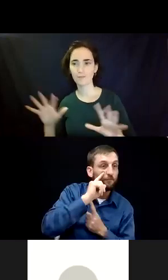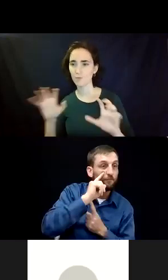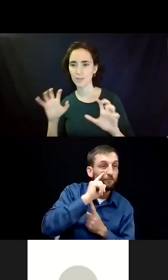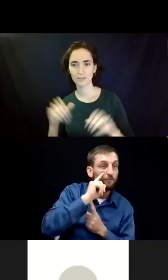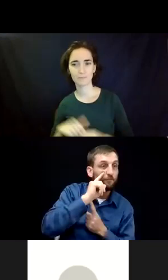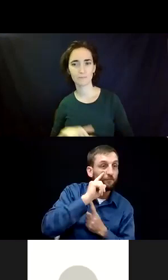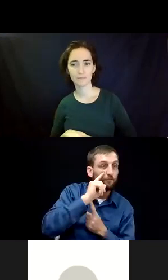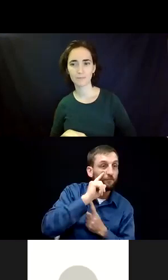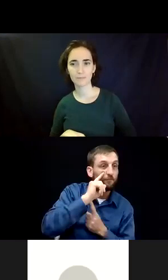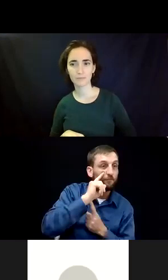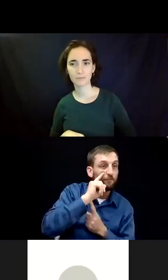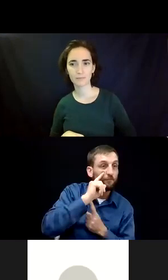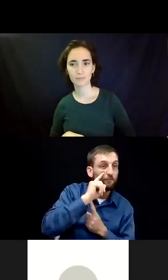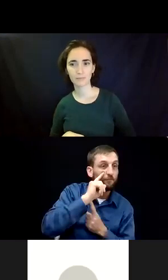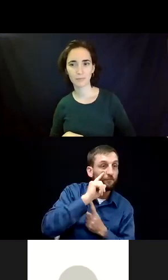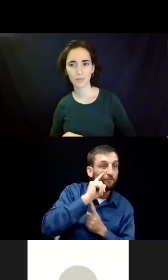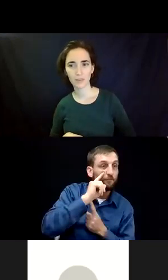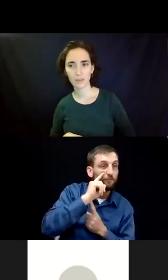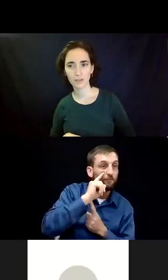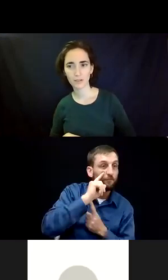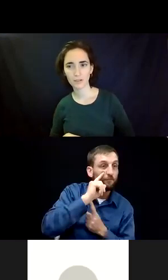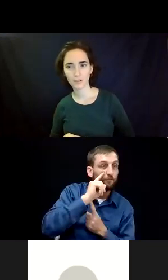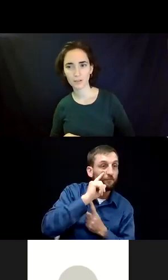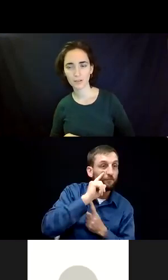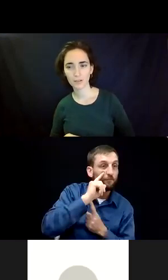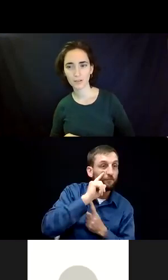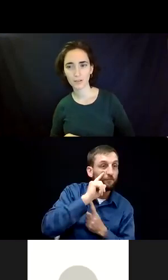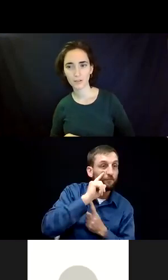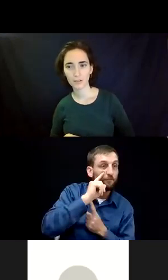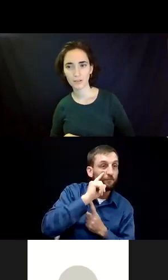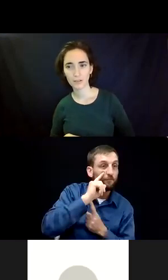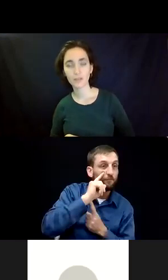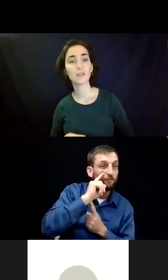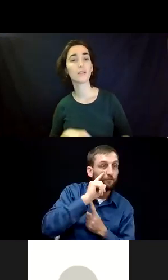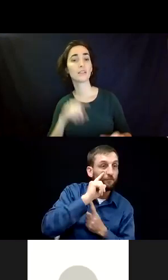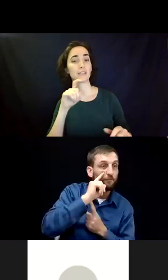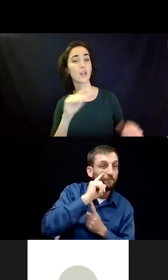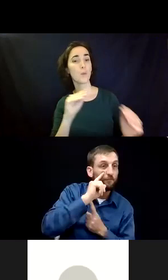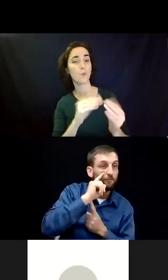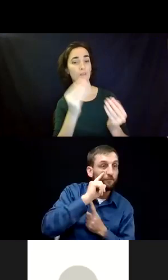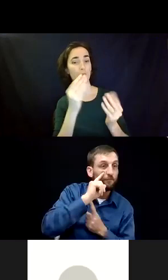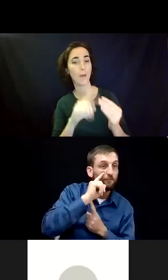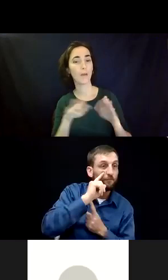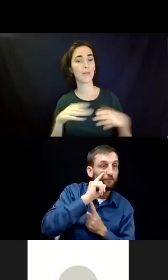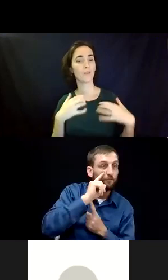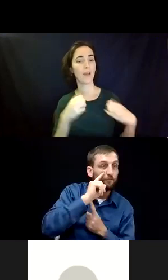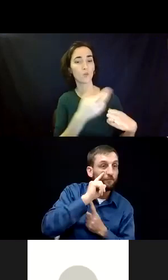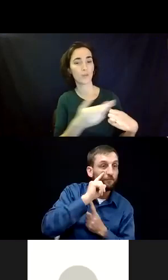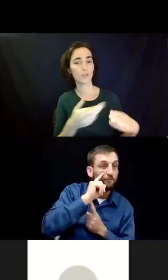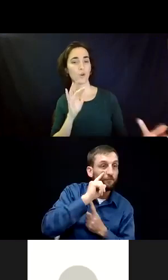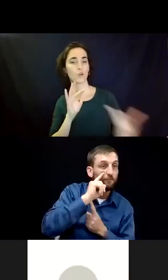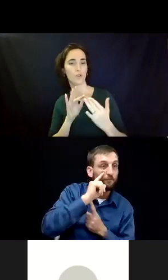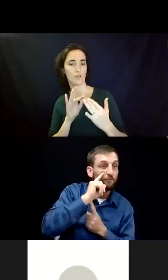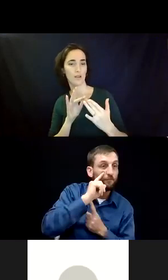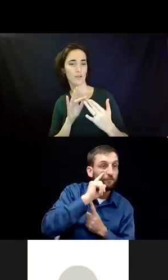a lot of the information that or reach out if you need more information about behavioral health resources and